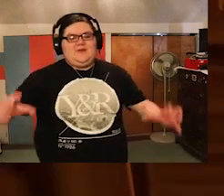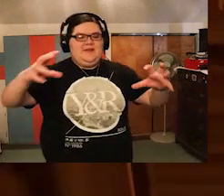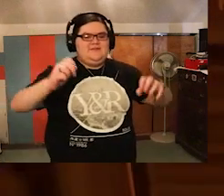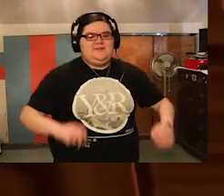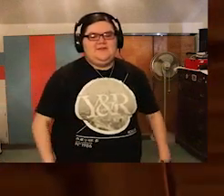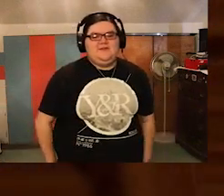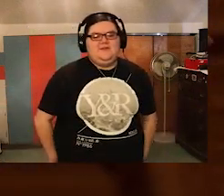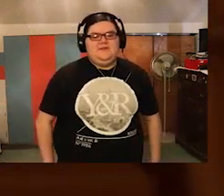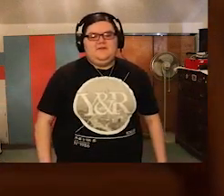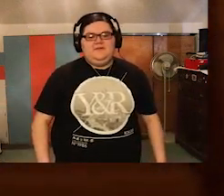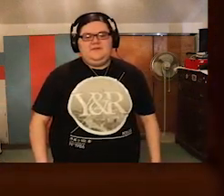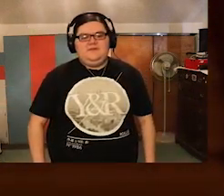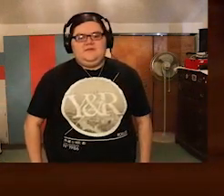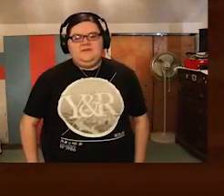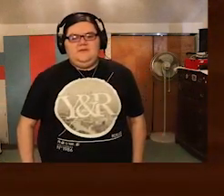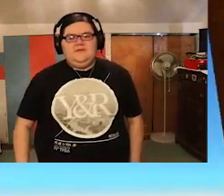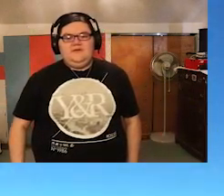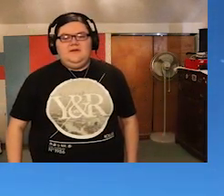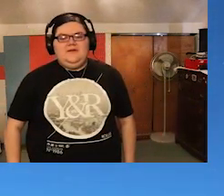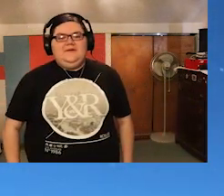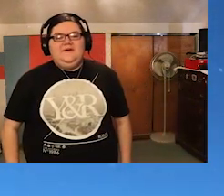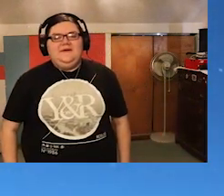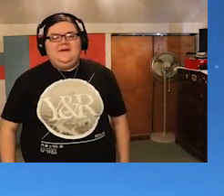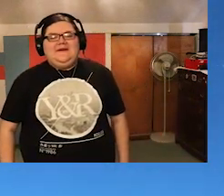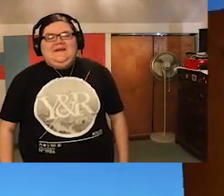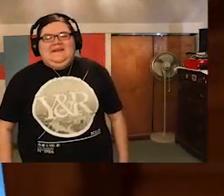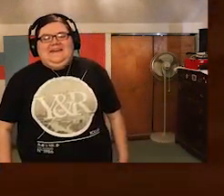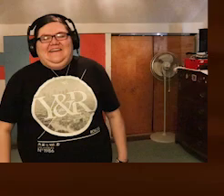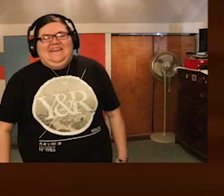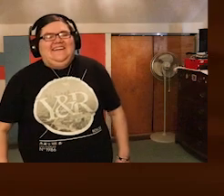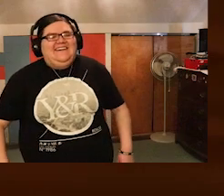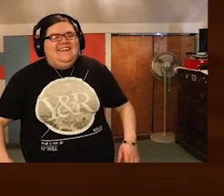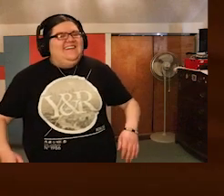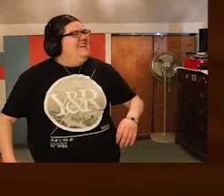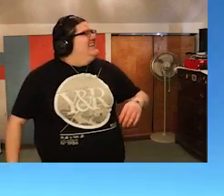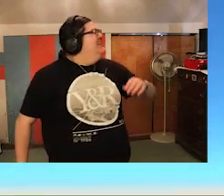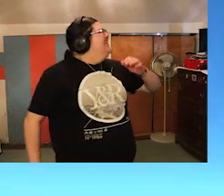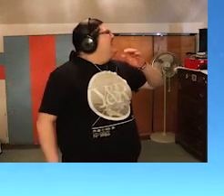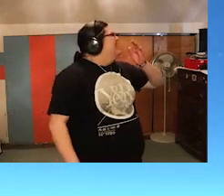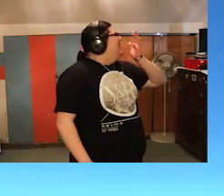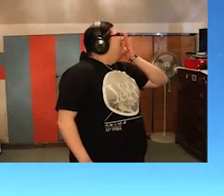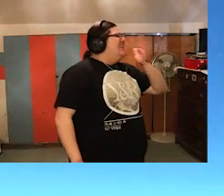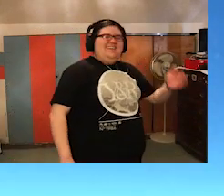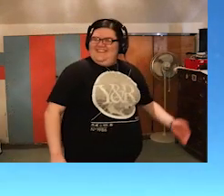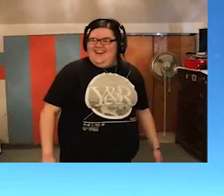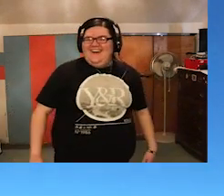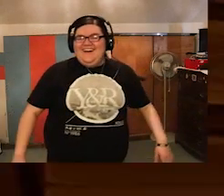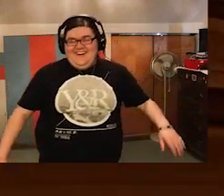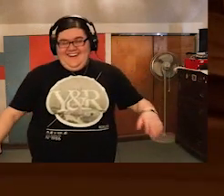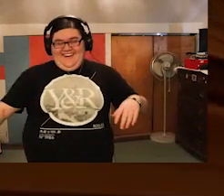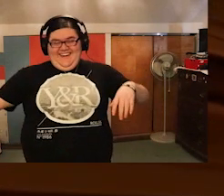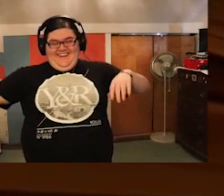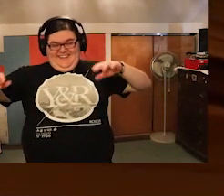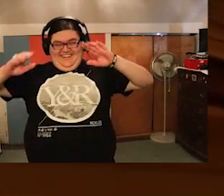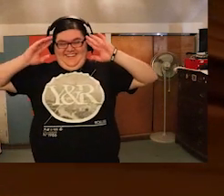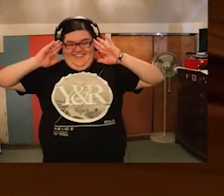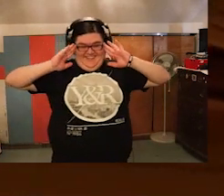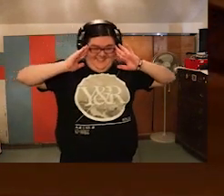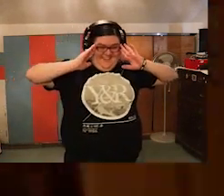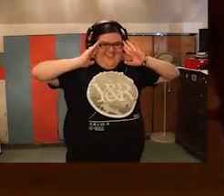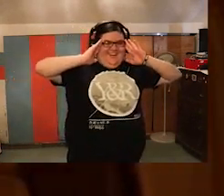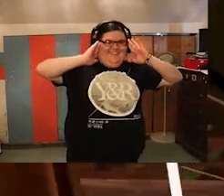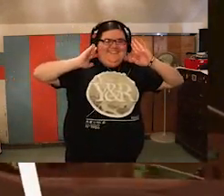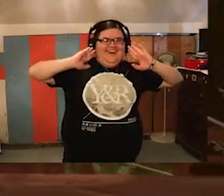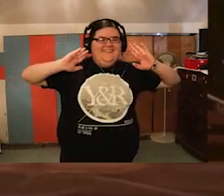what you mean. Wait, why are you quitting the game? Bro, I can't see anything. Just because you're lost, prick. Lads, I've just